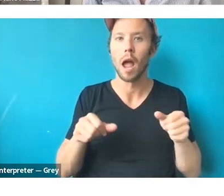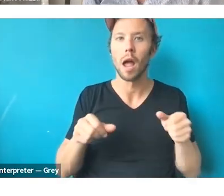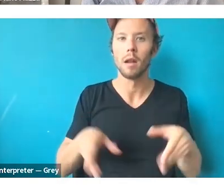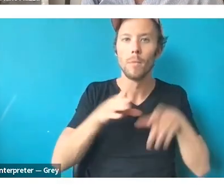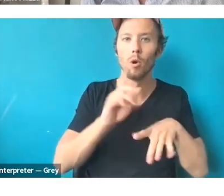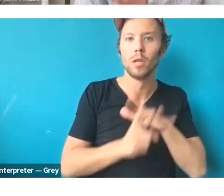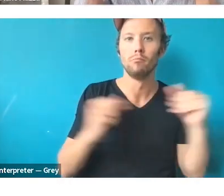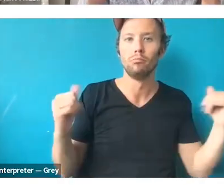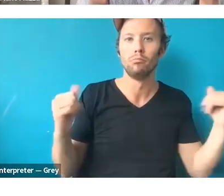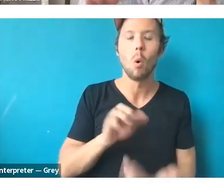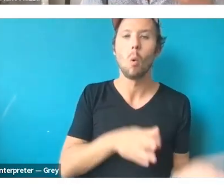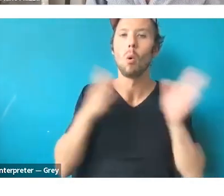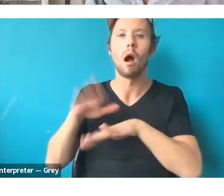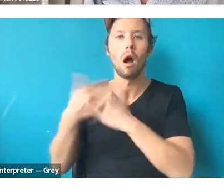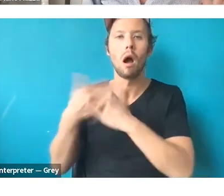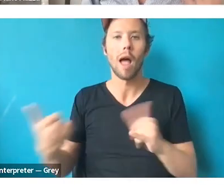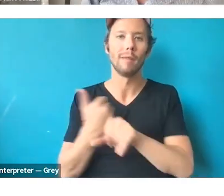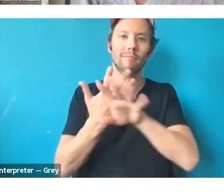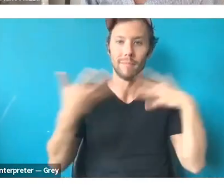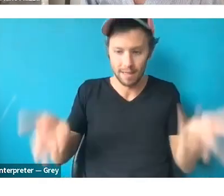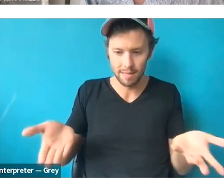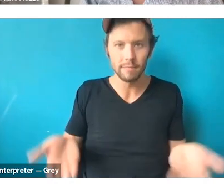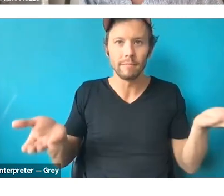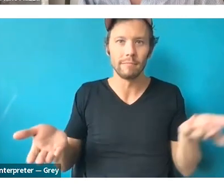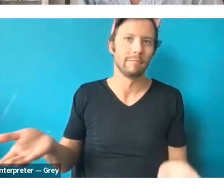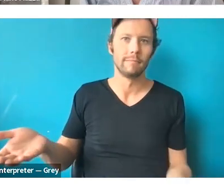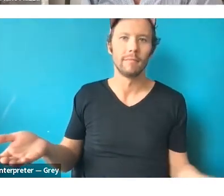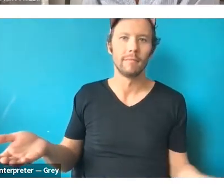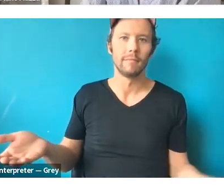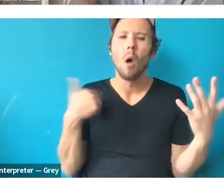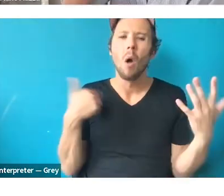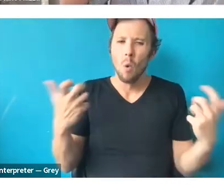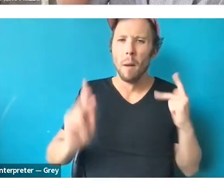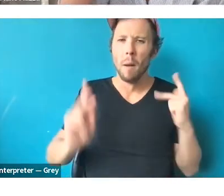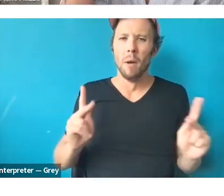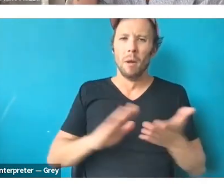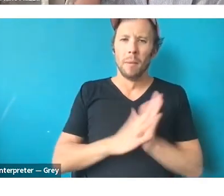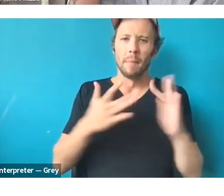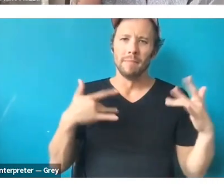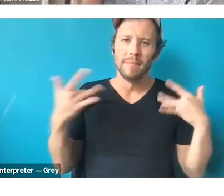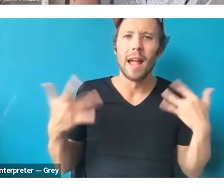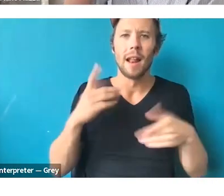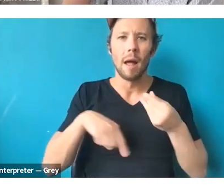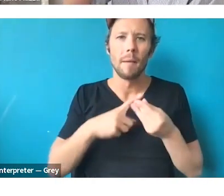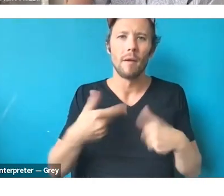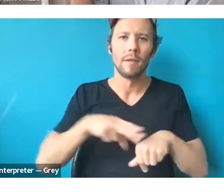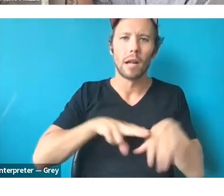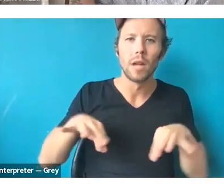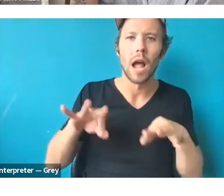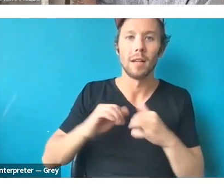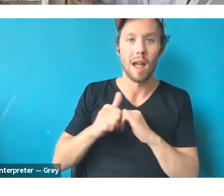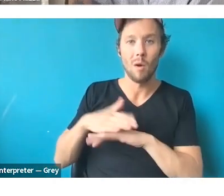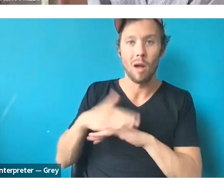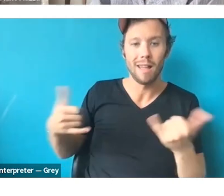taught, getting people excited about natural dyes, like I was saying before. This is an example of a workshop that I hosted on Zoom